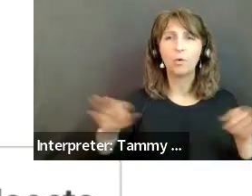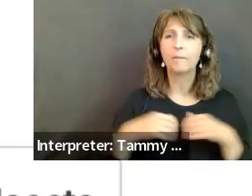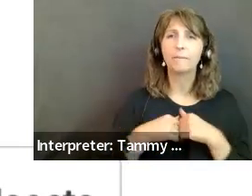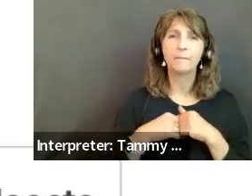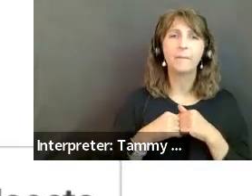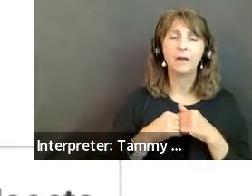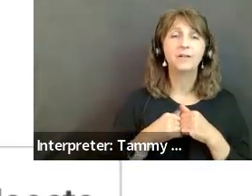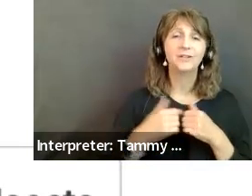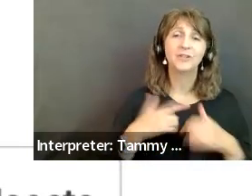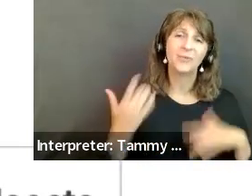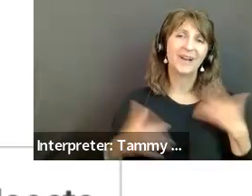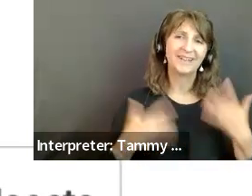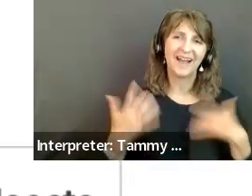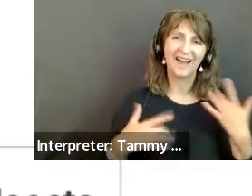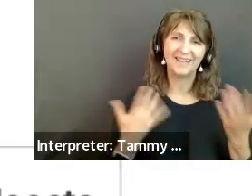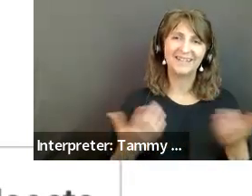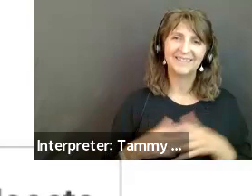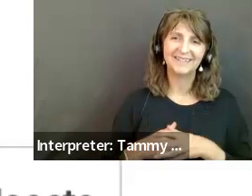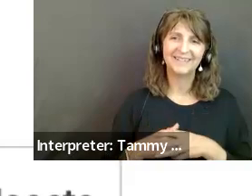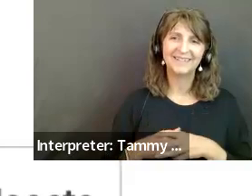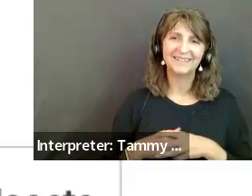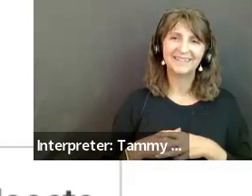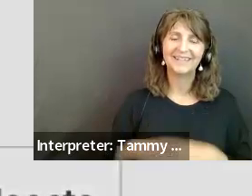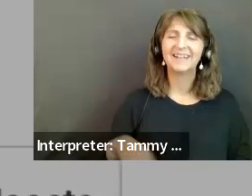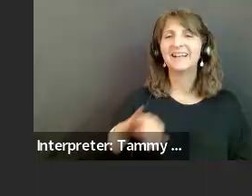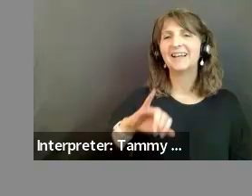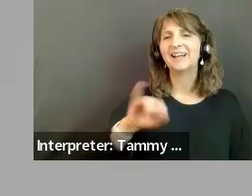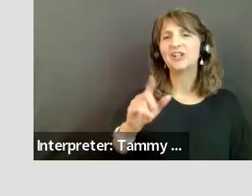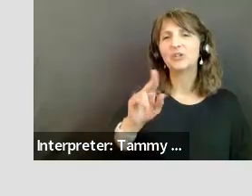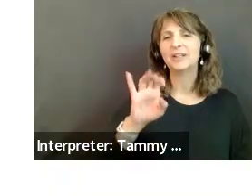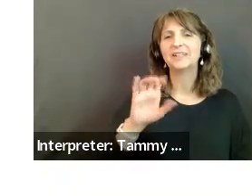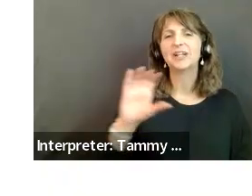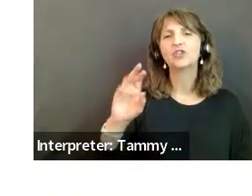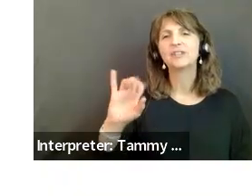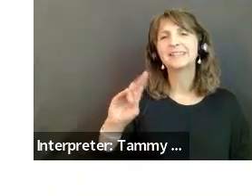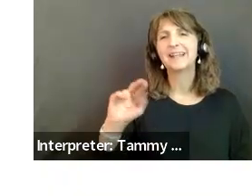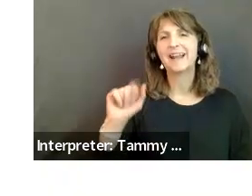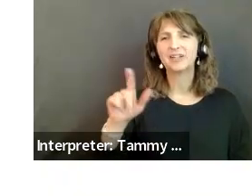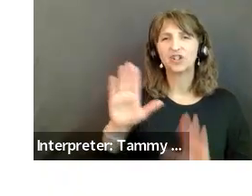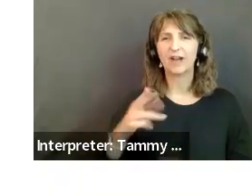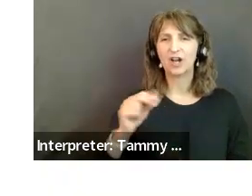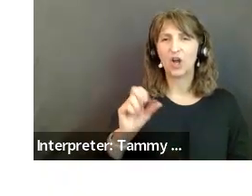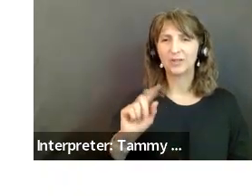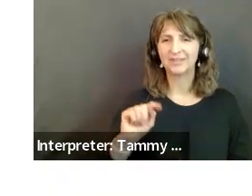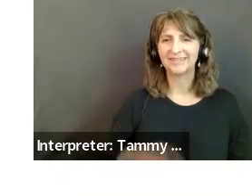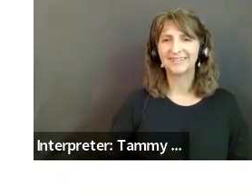that. And Christina's a great host. Thank you. For you to try one.